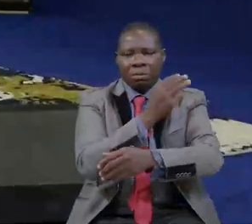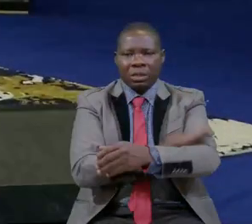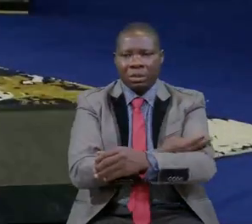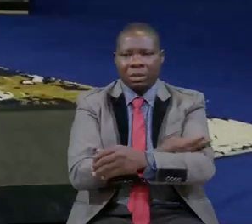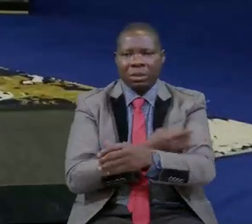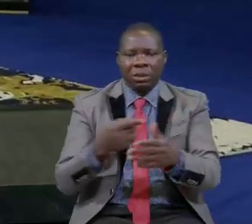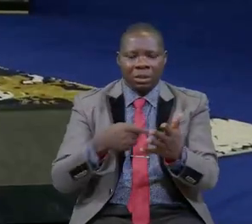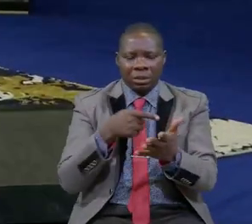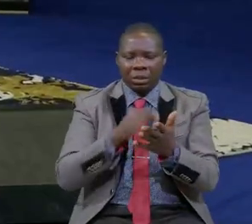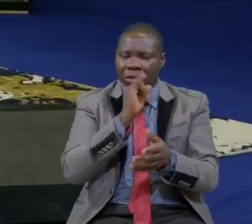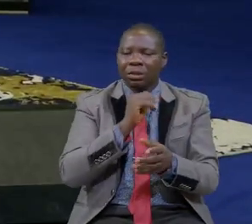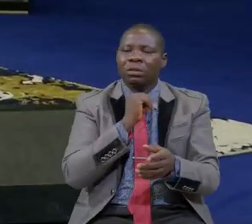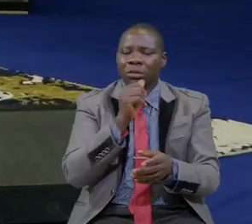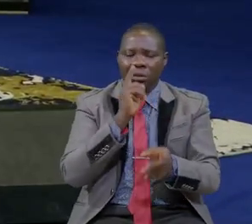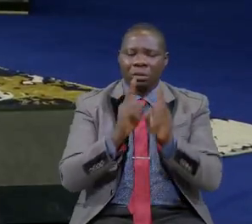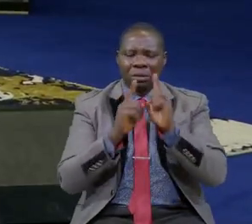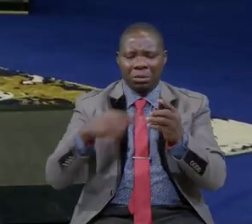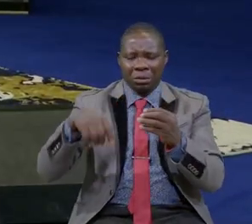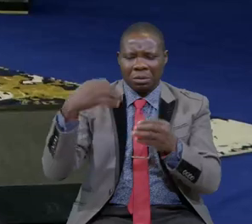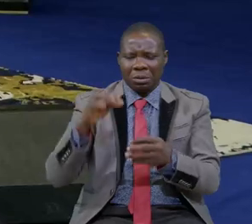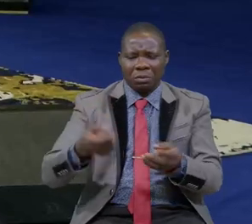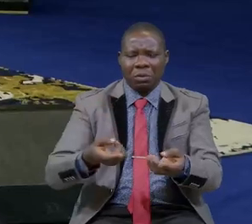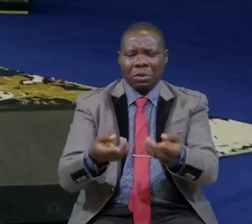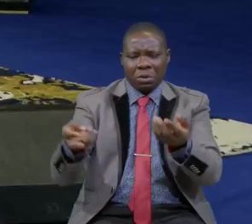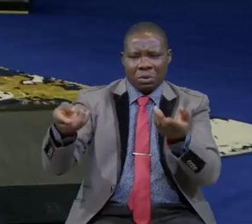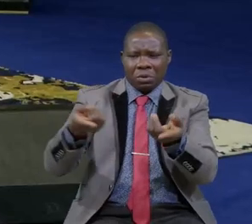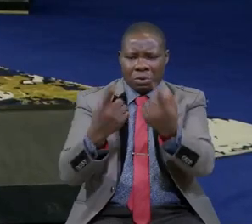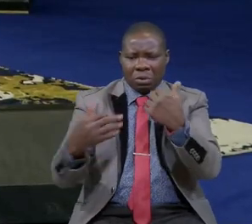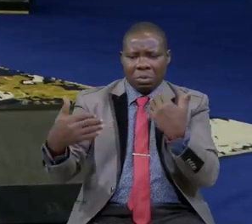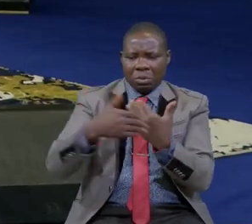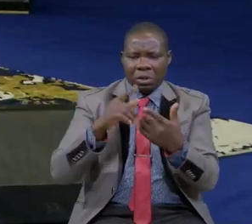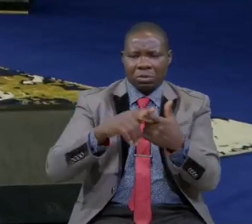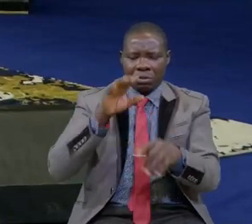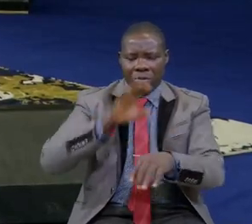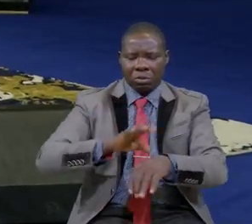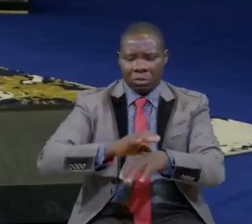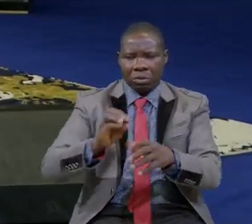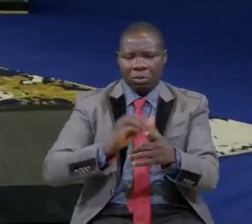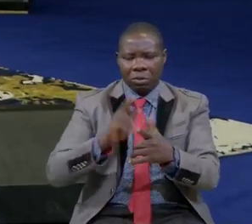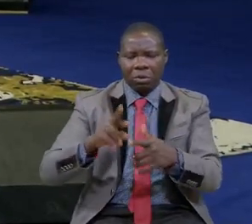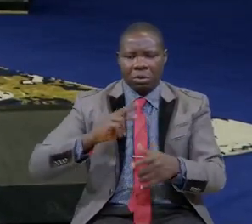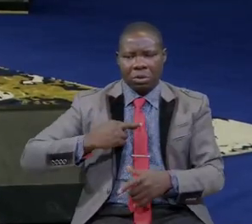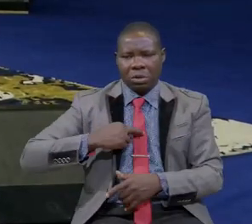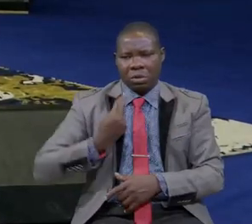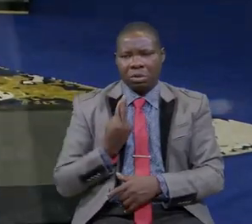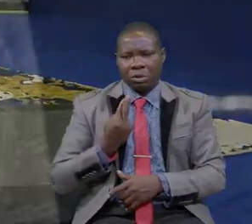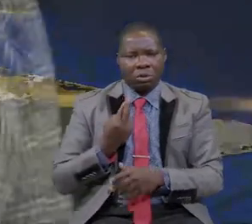to church, returning to religion, returning to